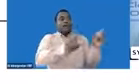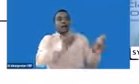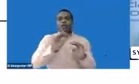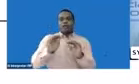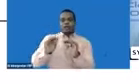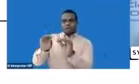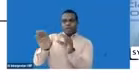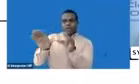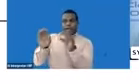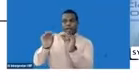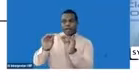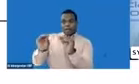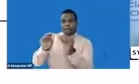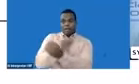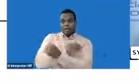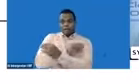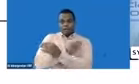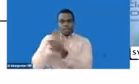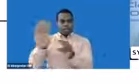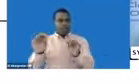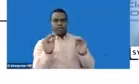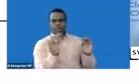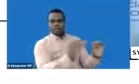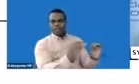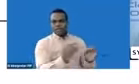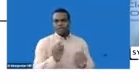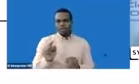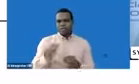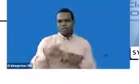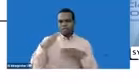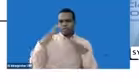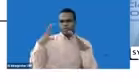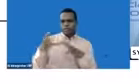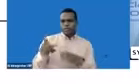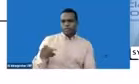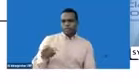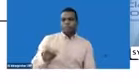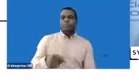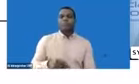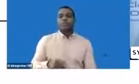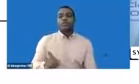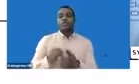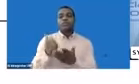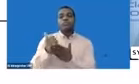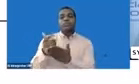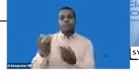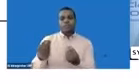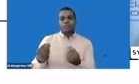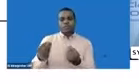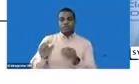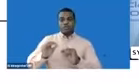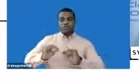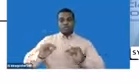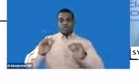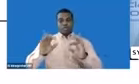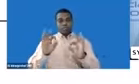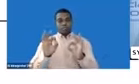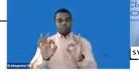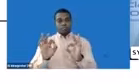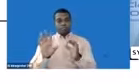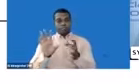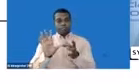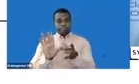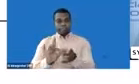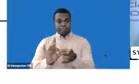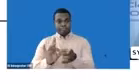basic information on feedback, but the curriculum also it gives you enough information that you can add additional